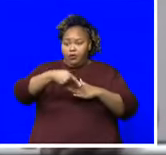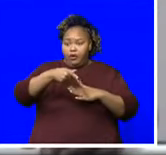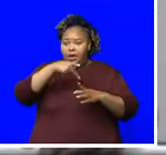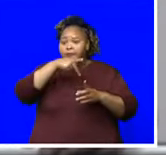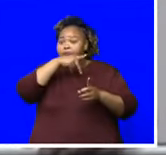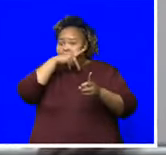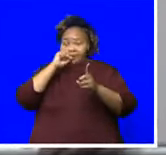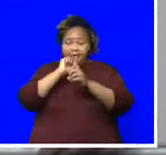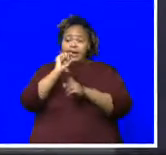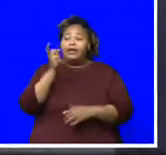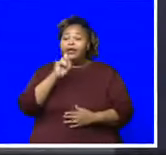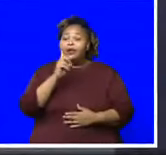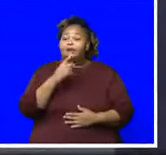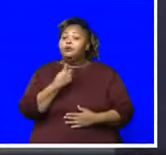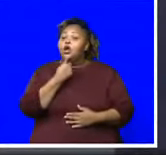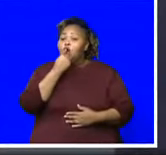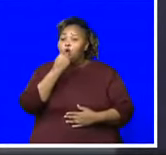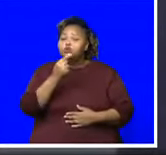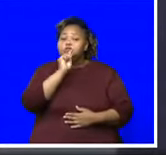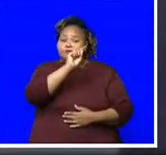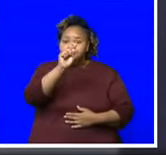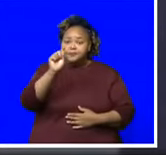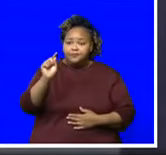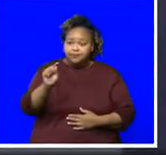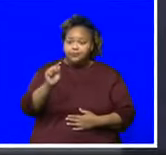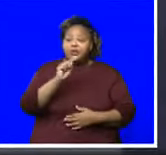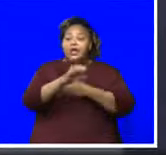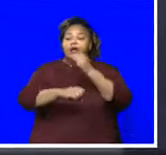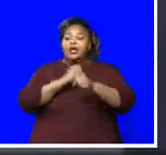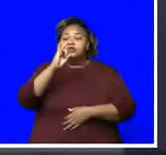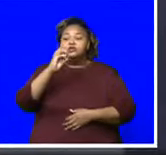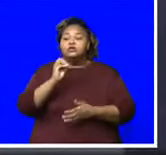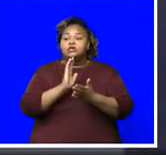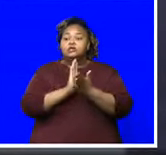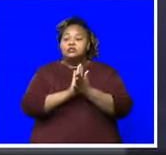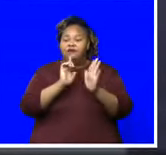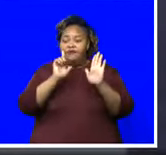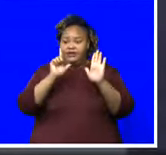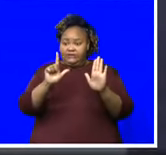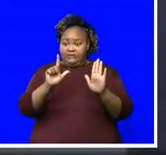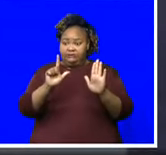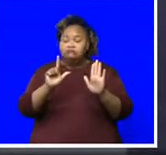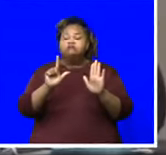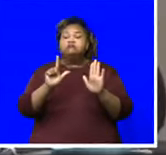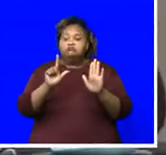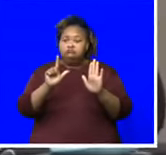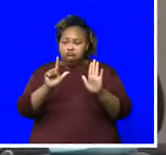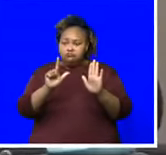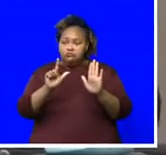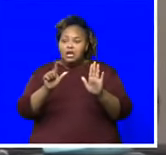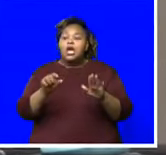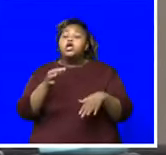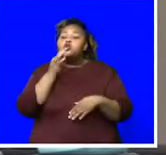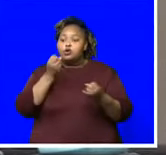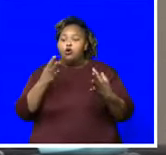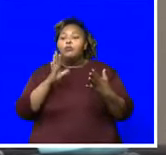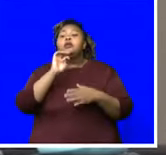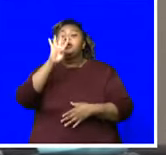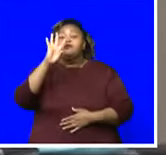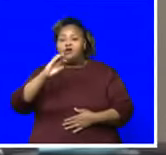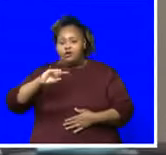bani labasha kuleli balingenisela ku 400,000 usibani labasha solo babhekene tinsaya tifaya ekhathi HIV